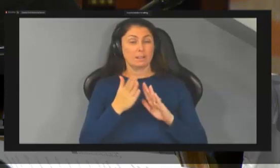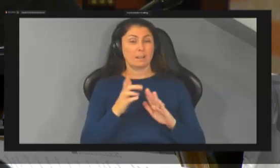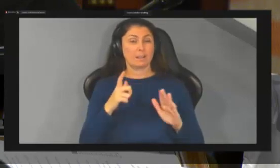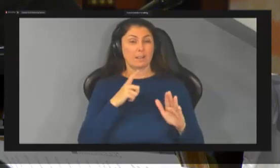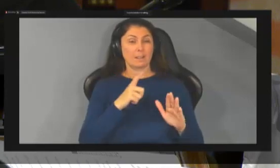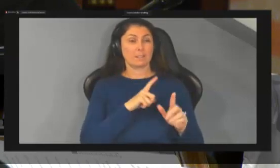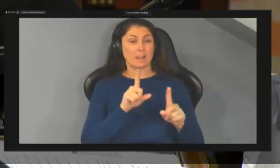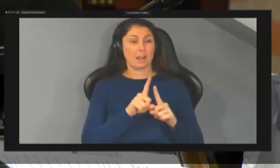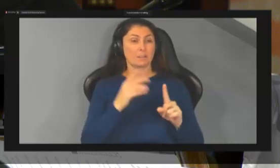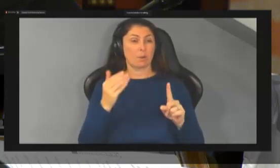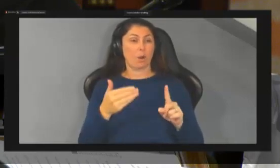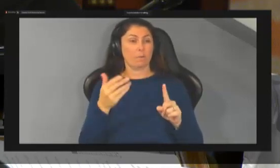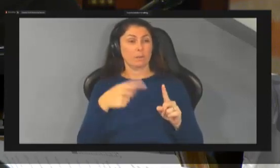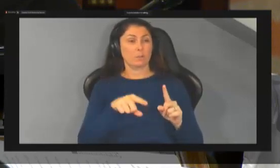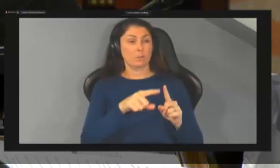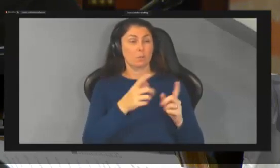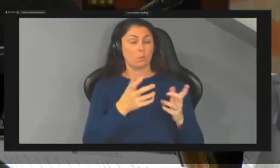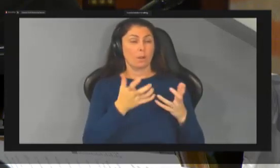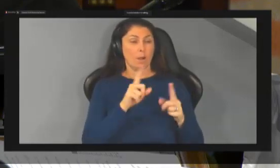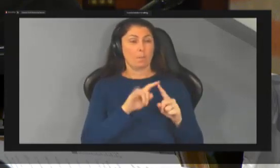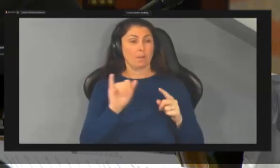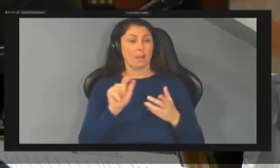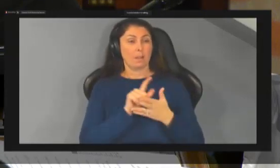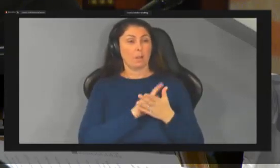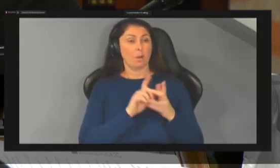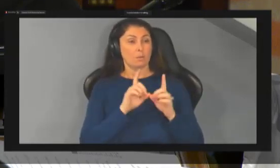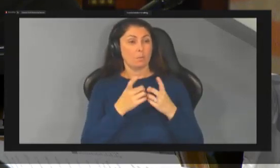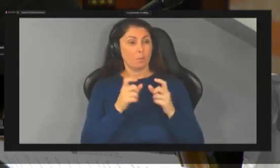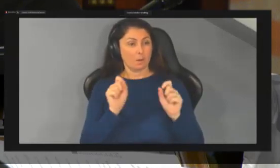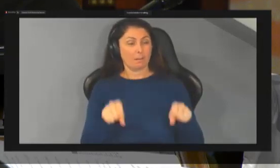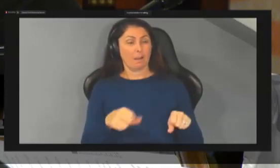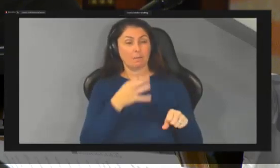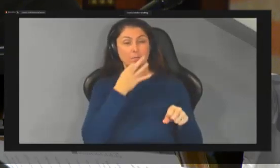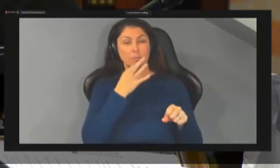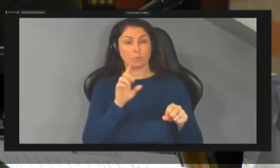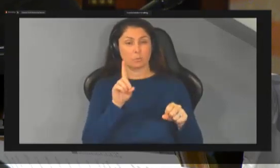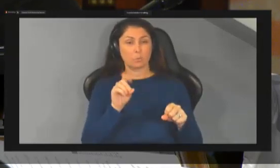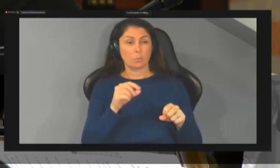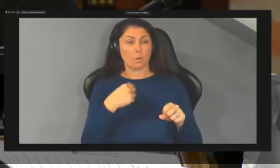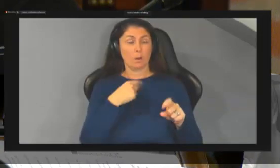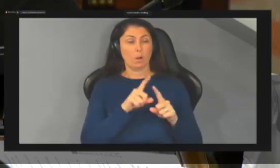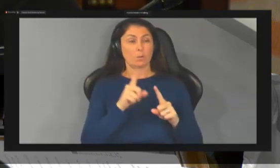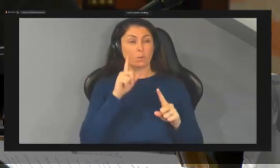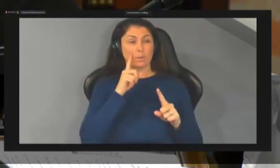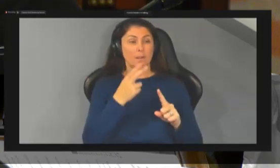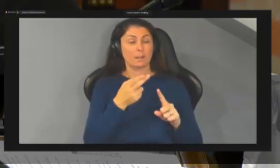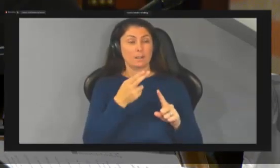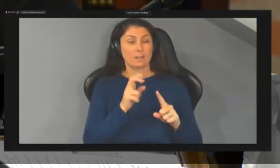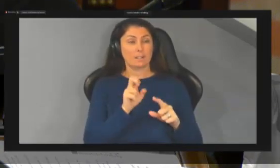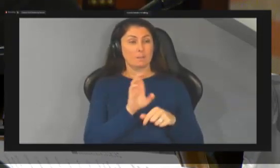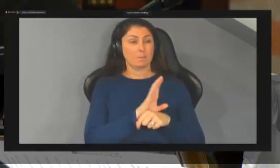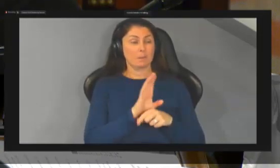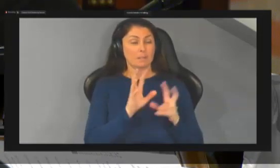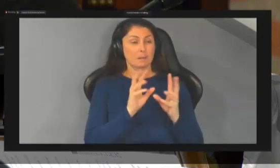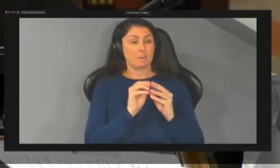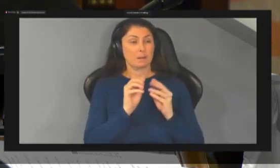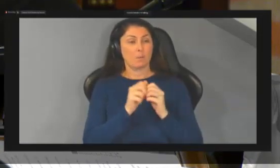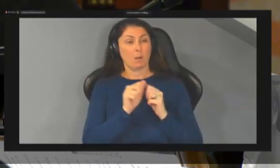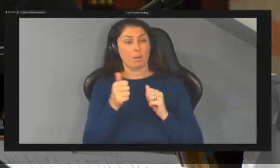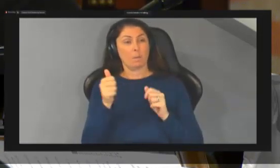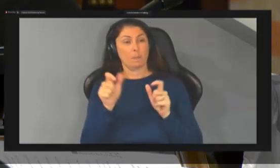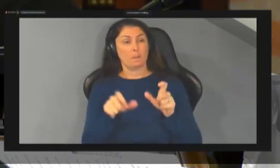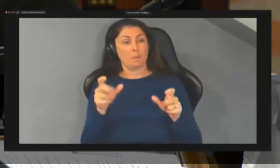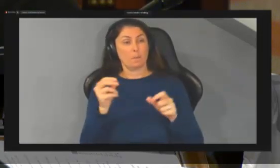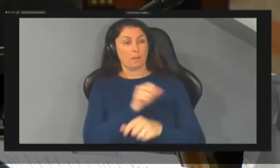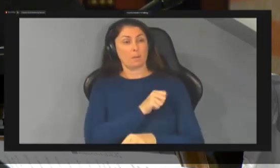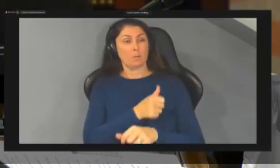like, but that is something the law department can do. But I also think that he's been busy meeting with other people and authorities to make